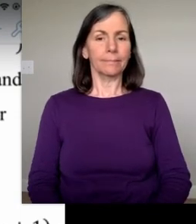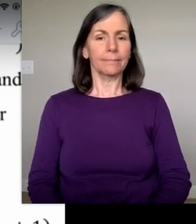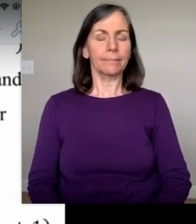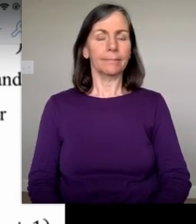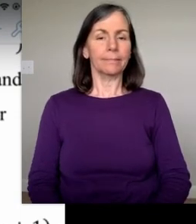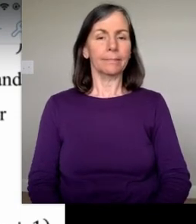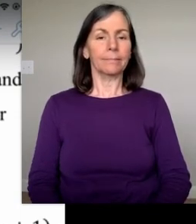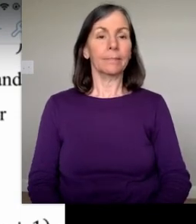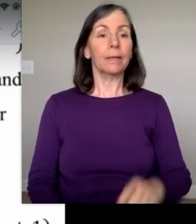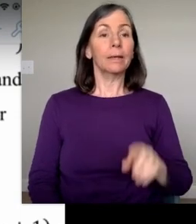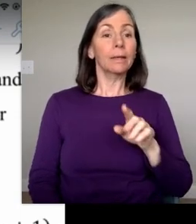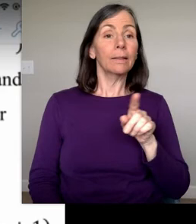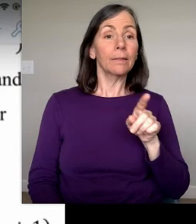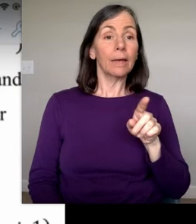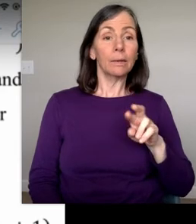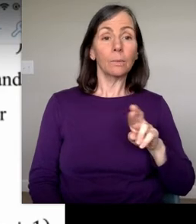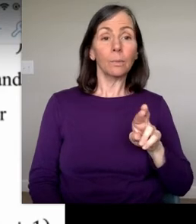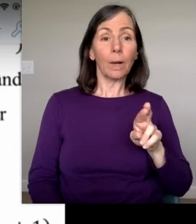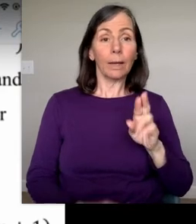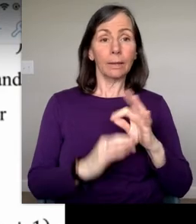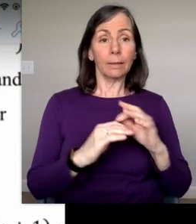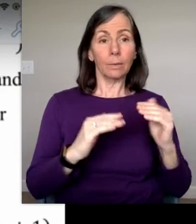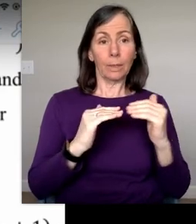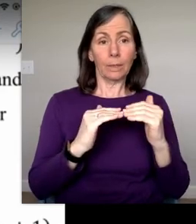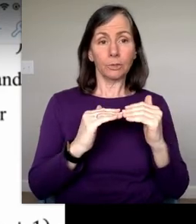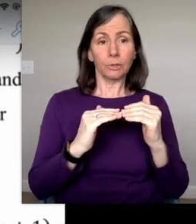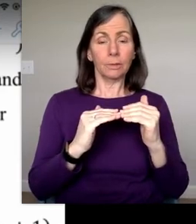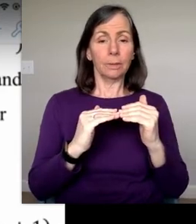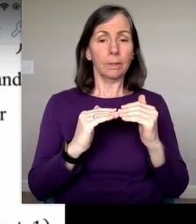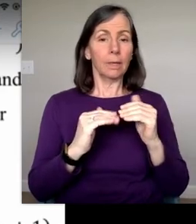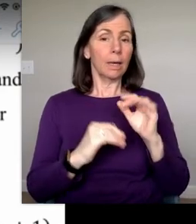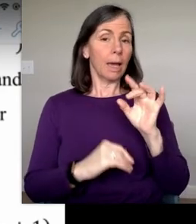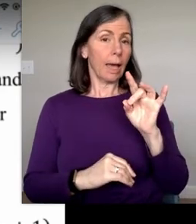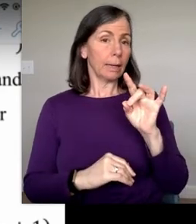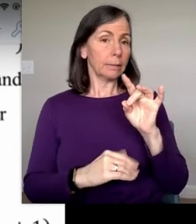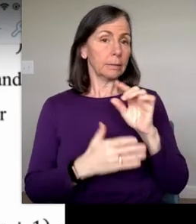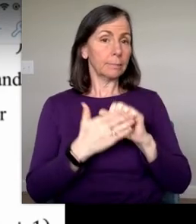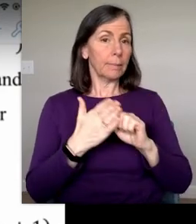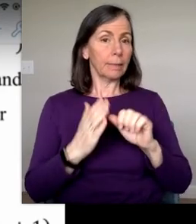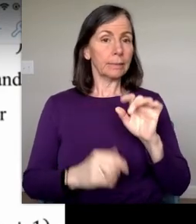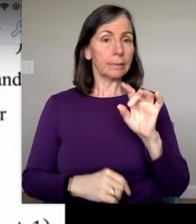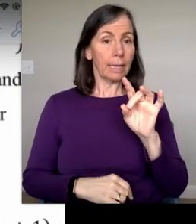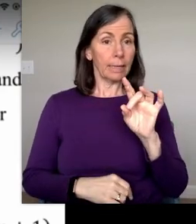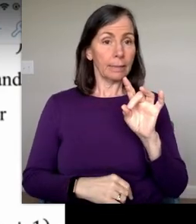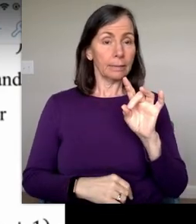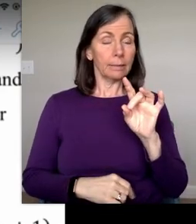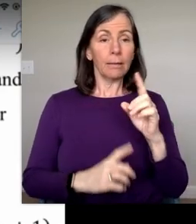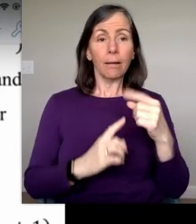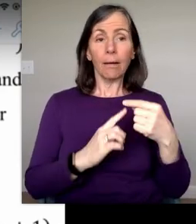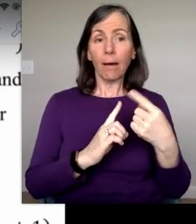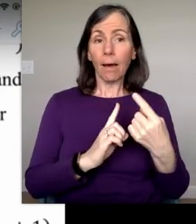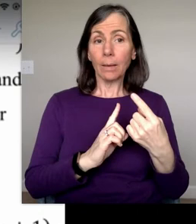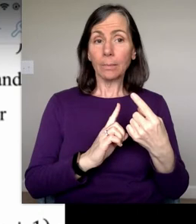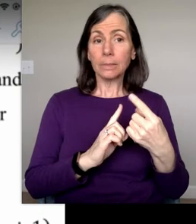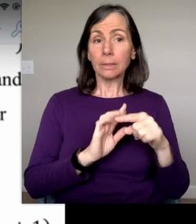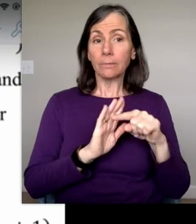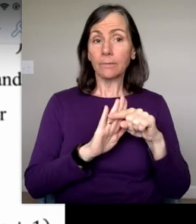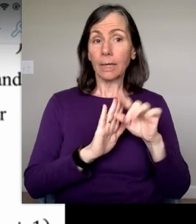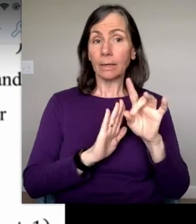And for the other one, x minus 8, the opposite of minus 8 is plus 8.